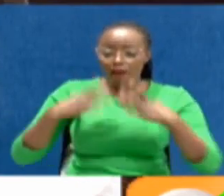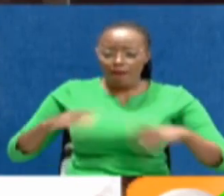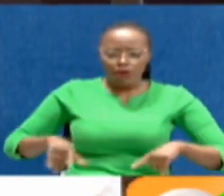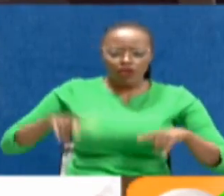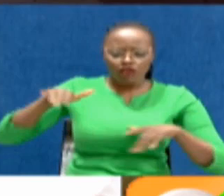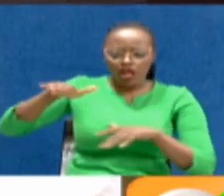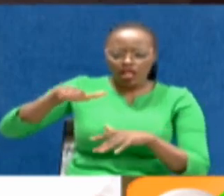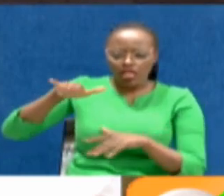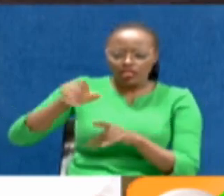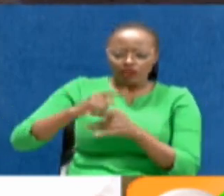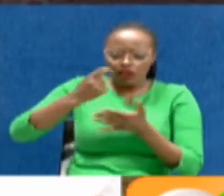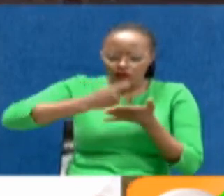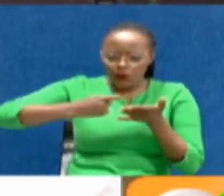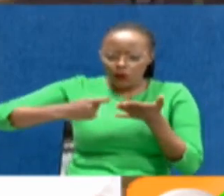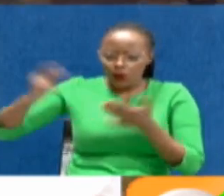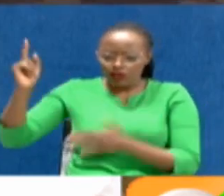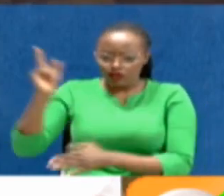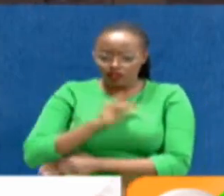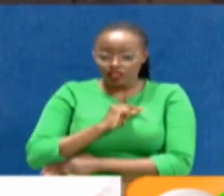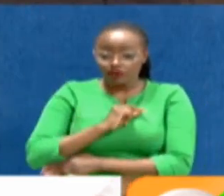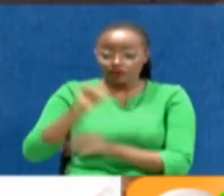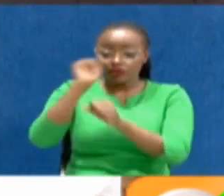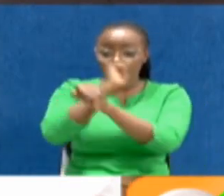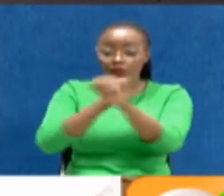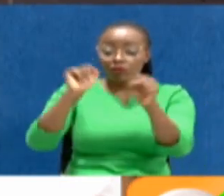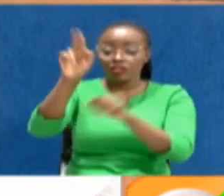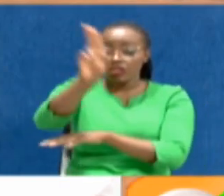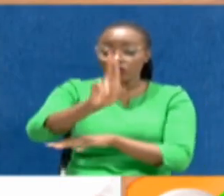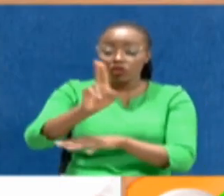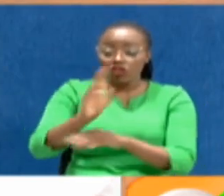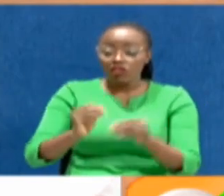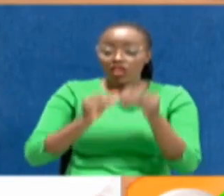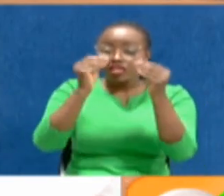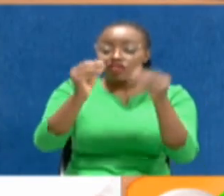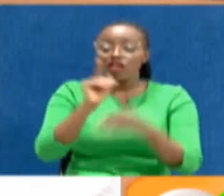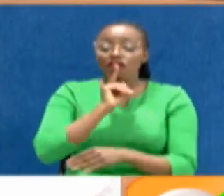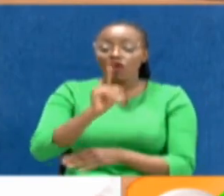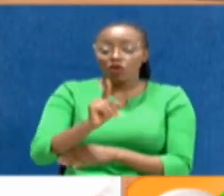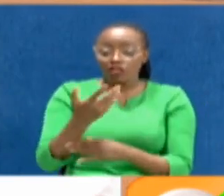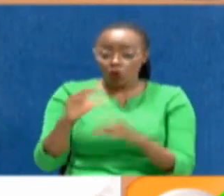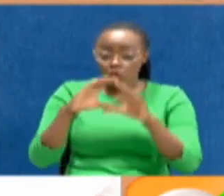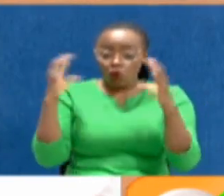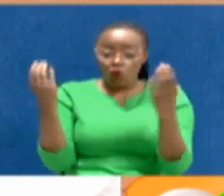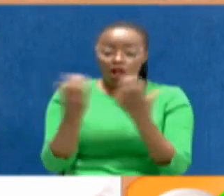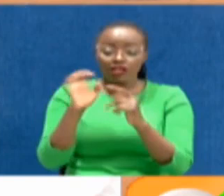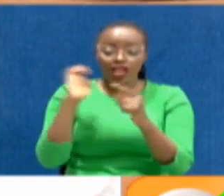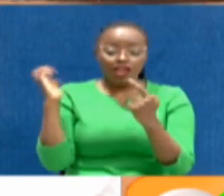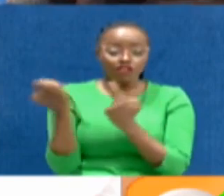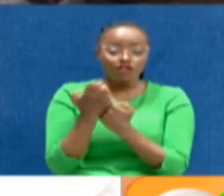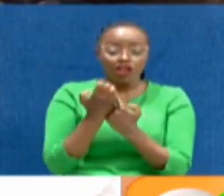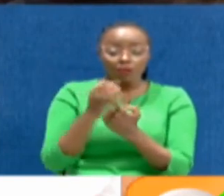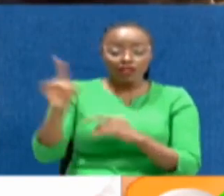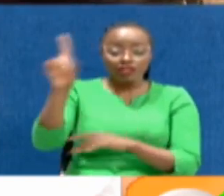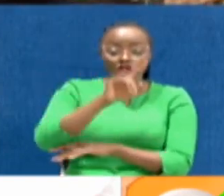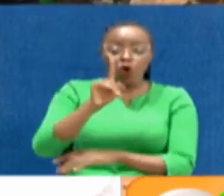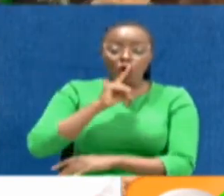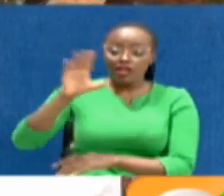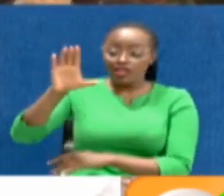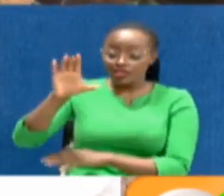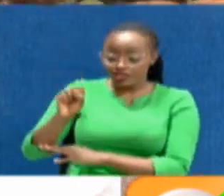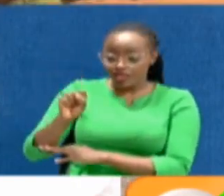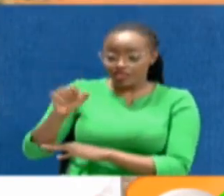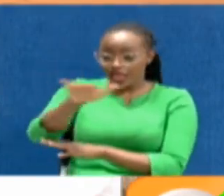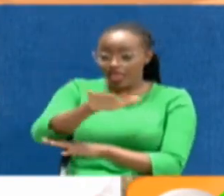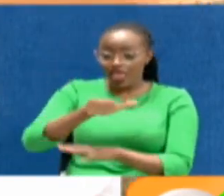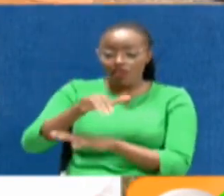Valley Estate have appended their signatures. President Uhuru Kenyatta issued the directive on World Environment Day, ordering Tobiko to